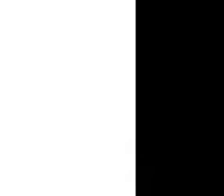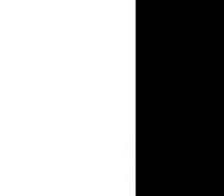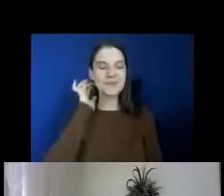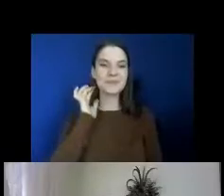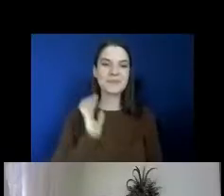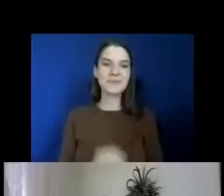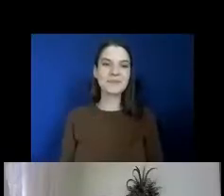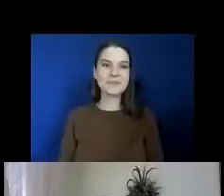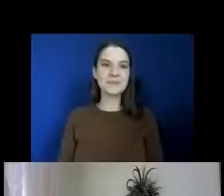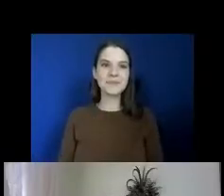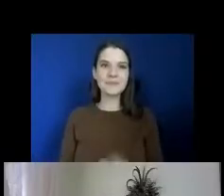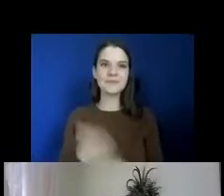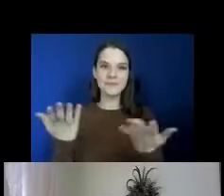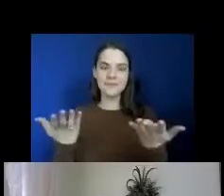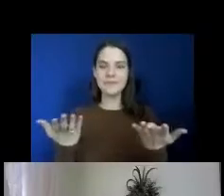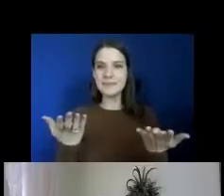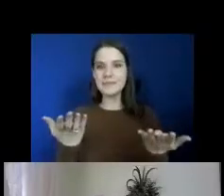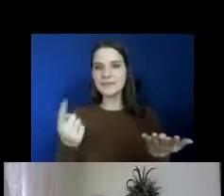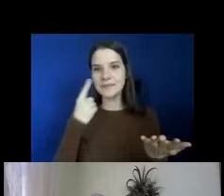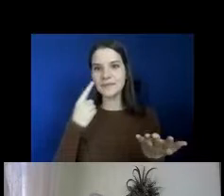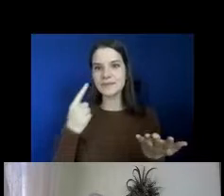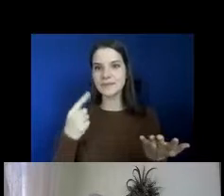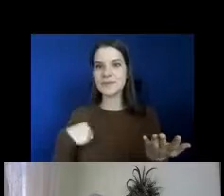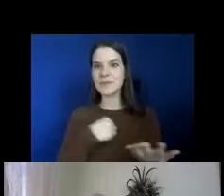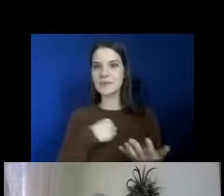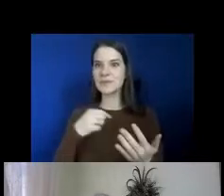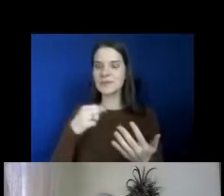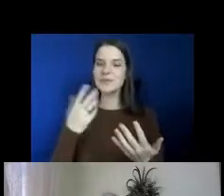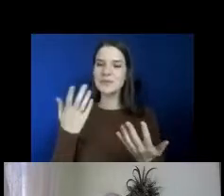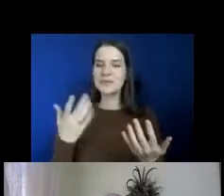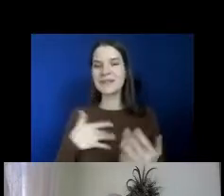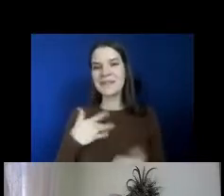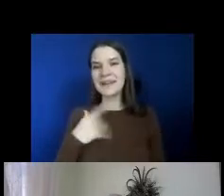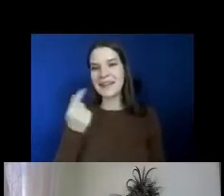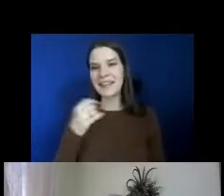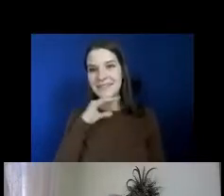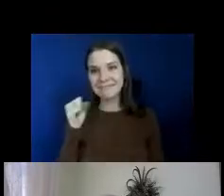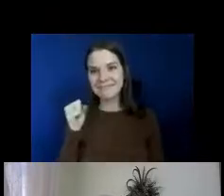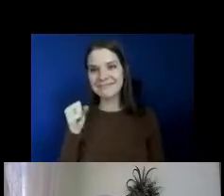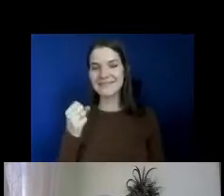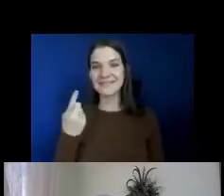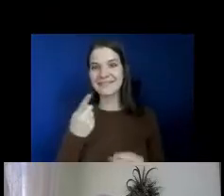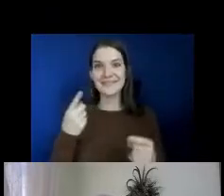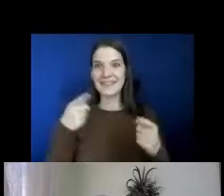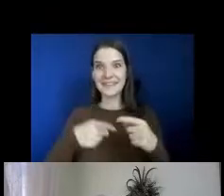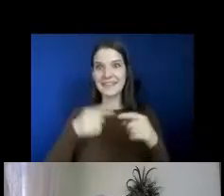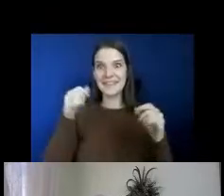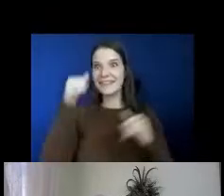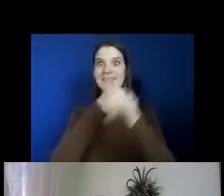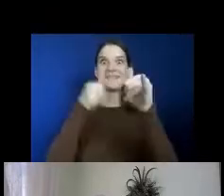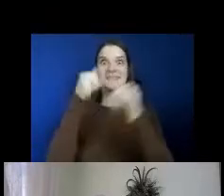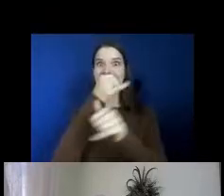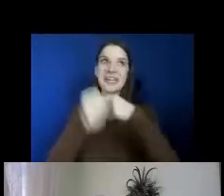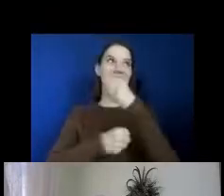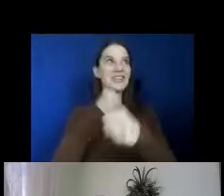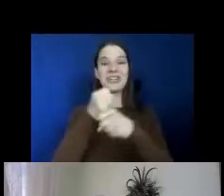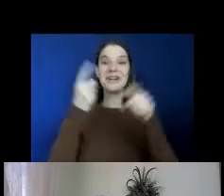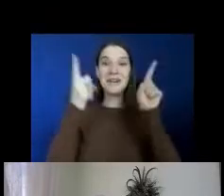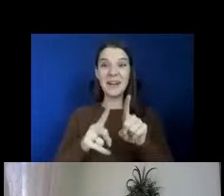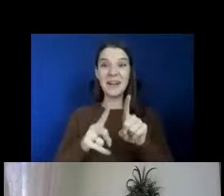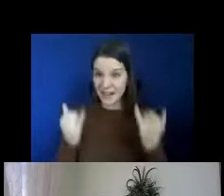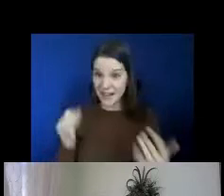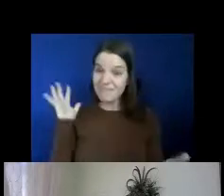So I think we all have kind of gotten a little bit tired of hearing about this incredible year we've lived in, but it is now a